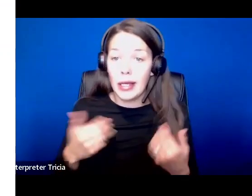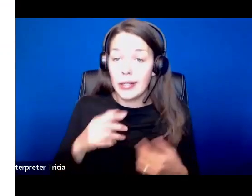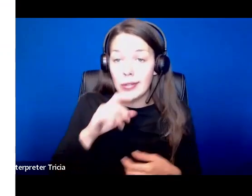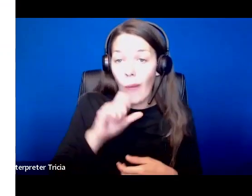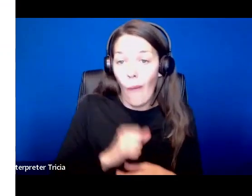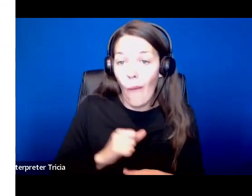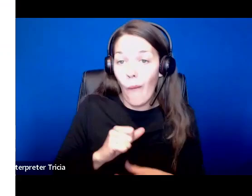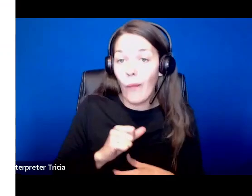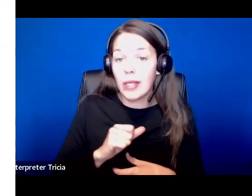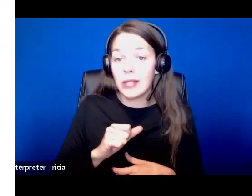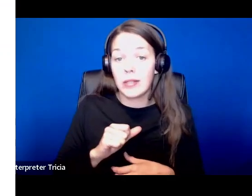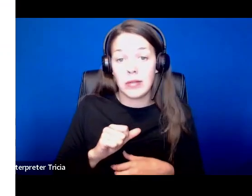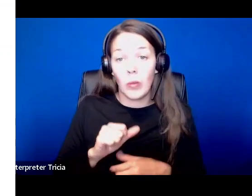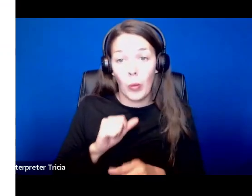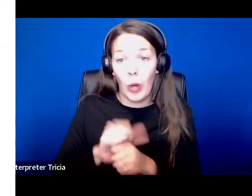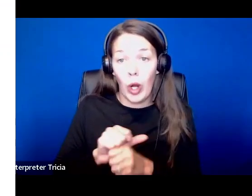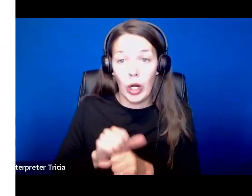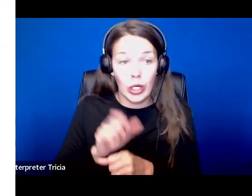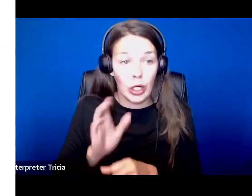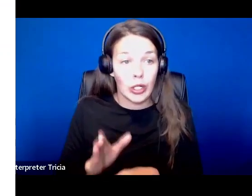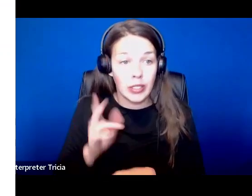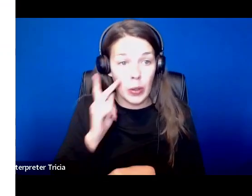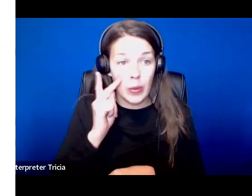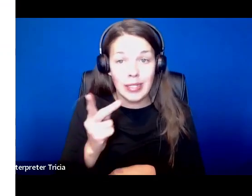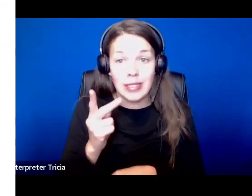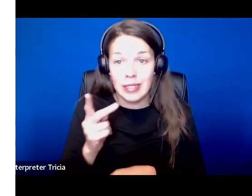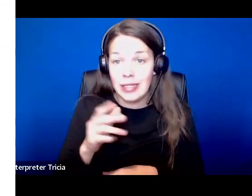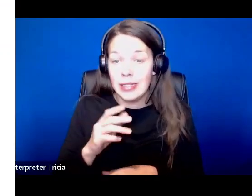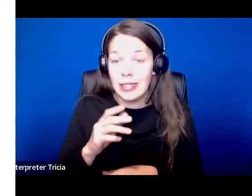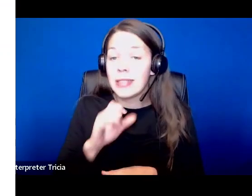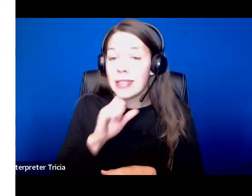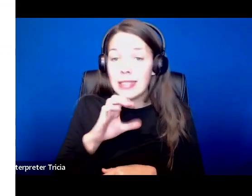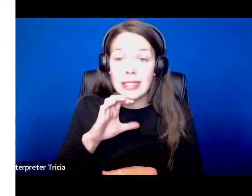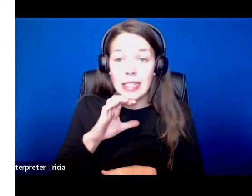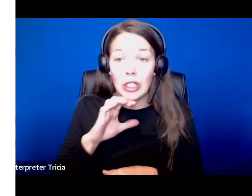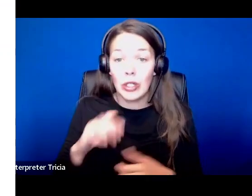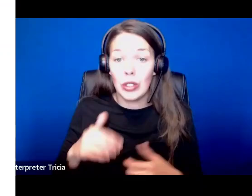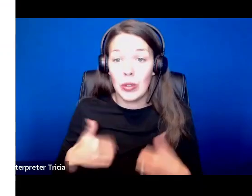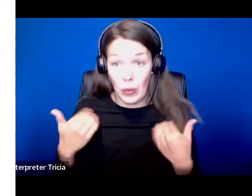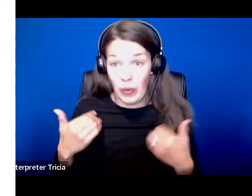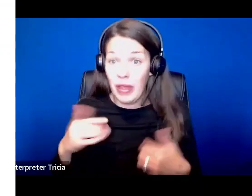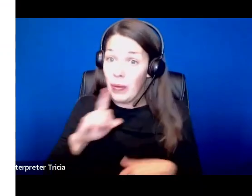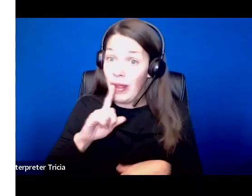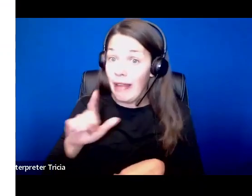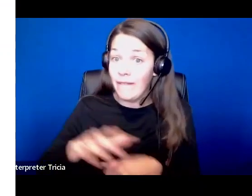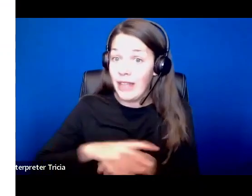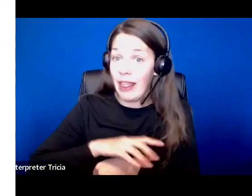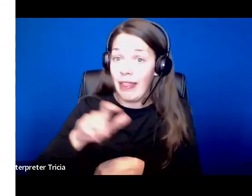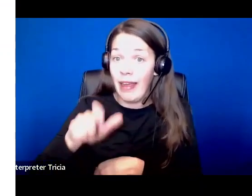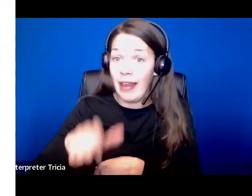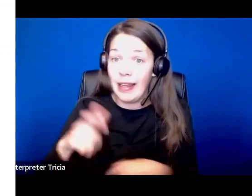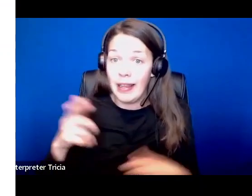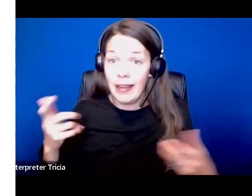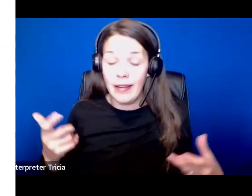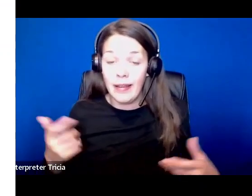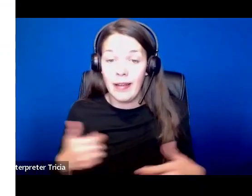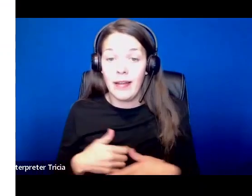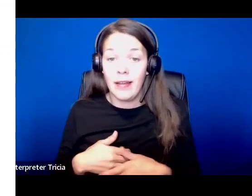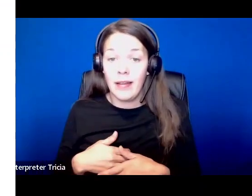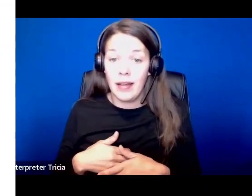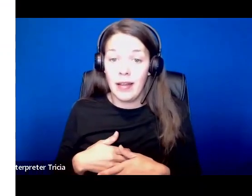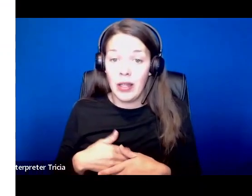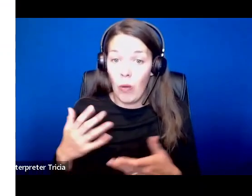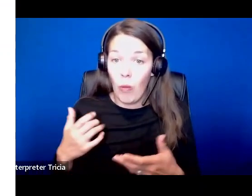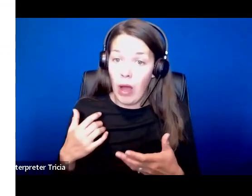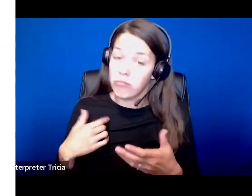males and females here, you'll see what I'm talking about. It's seniors and youth that are filling the need. So if you want to get on that wave,